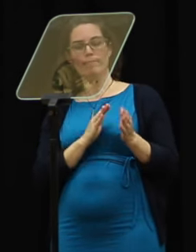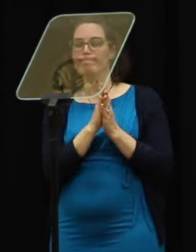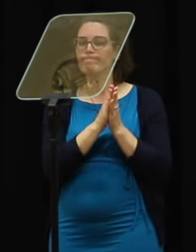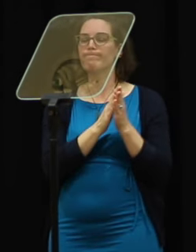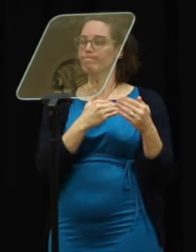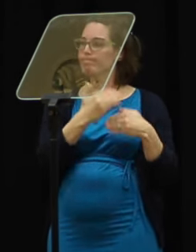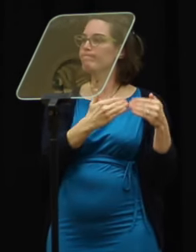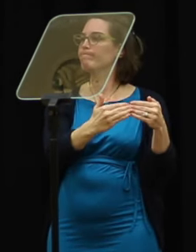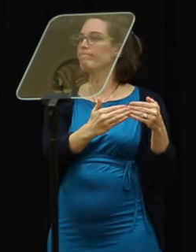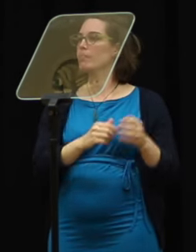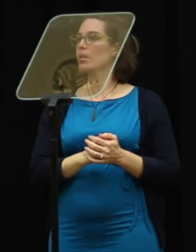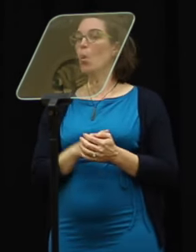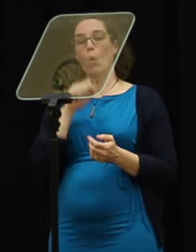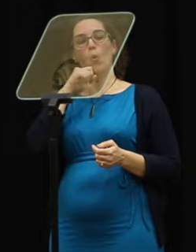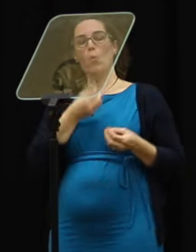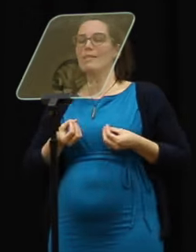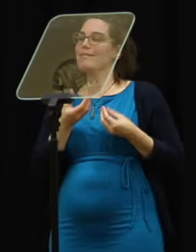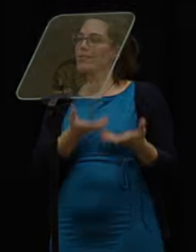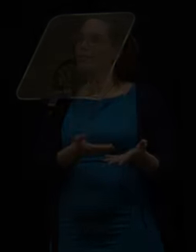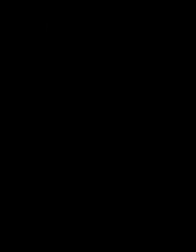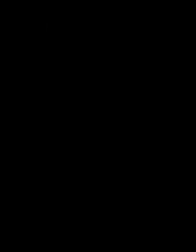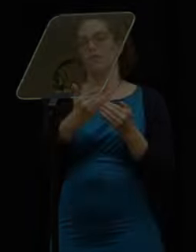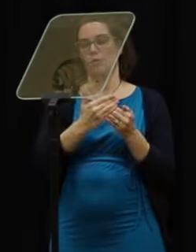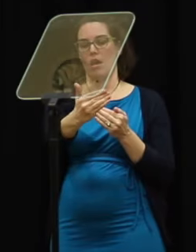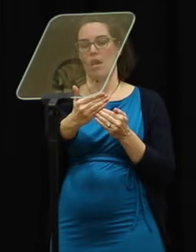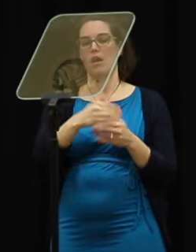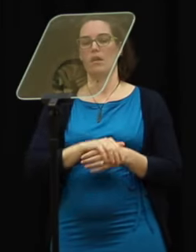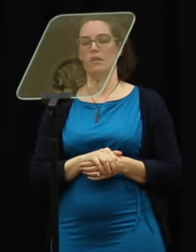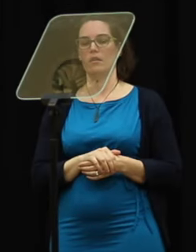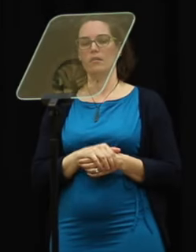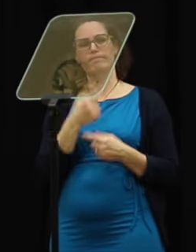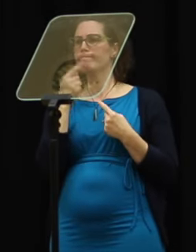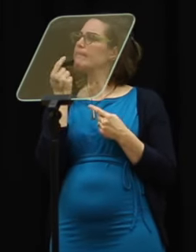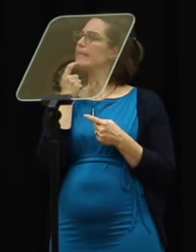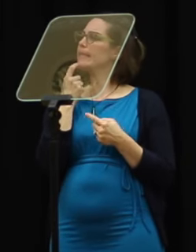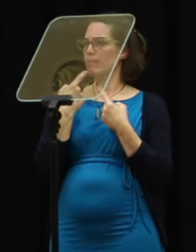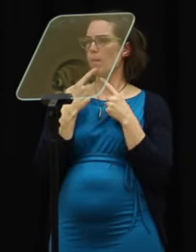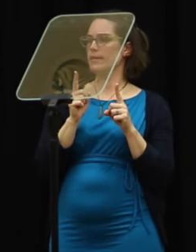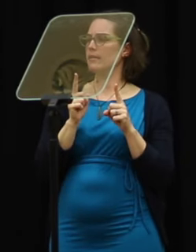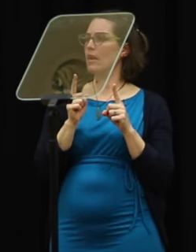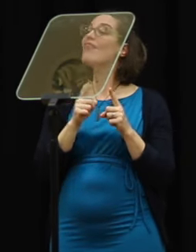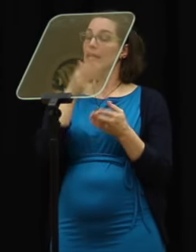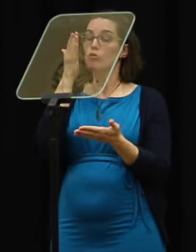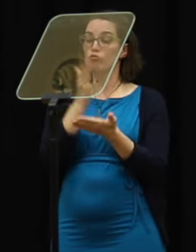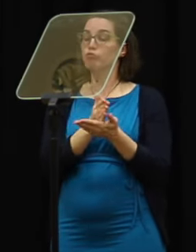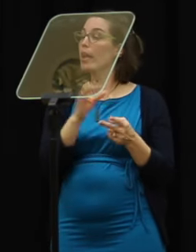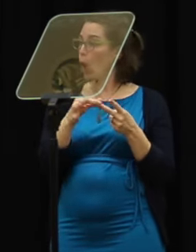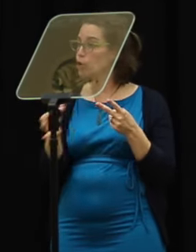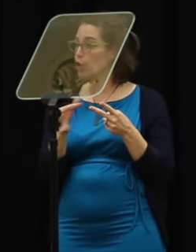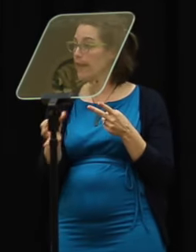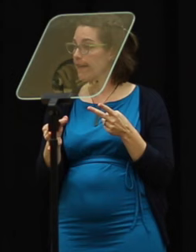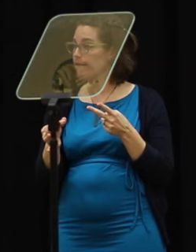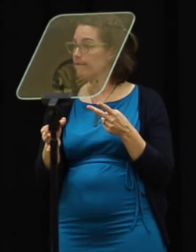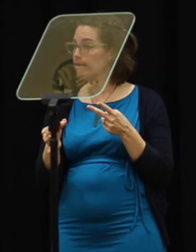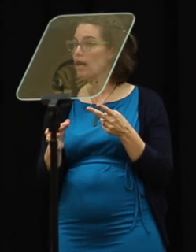government will deliver a better, fairer New Zealand. There is a real alternative. It's time for